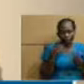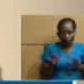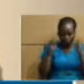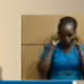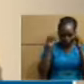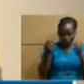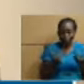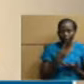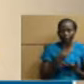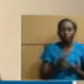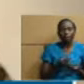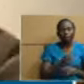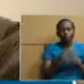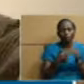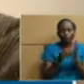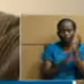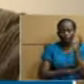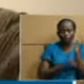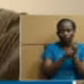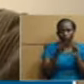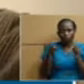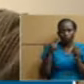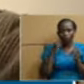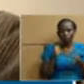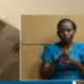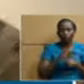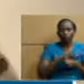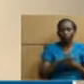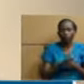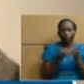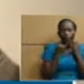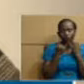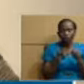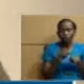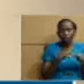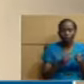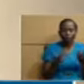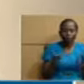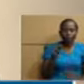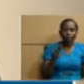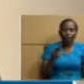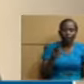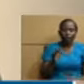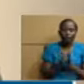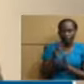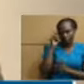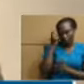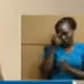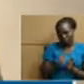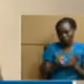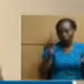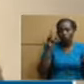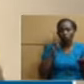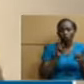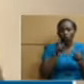over the country slightly before COVID to highlight to the country that the mission of the NRM and the government in general is to transform